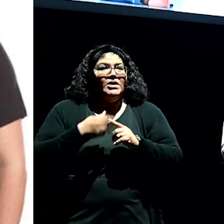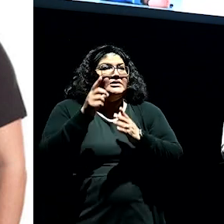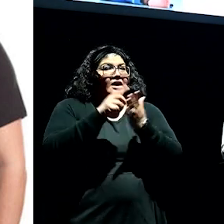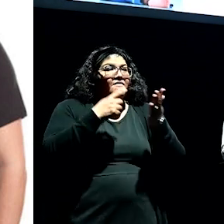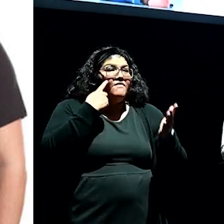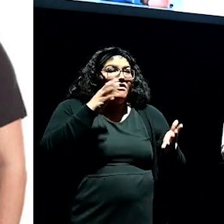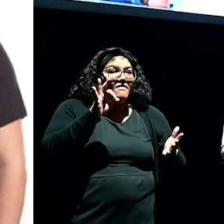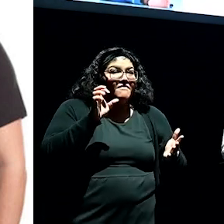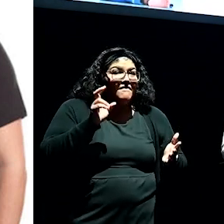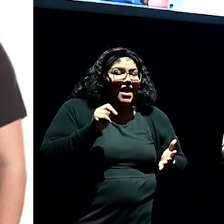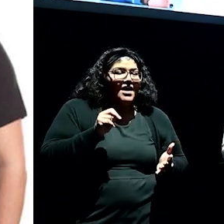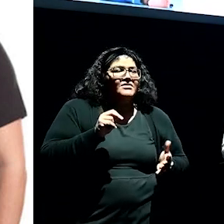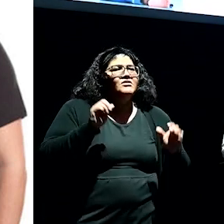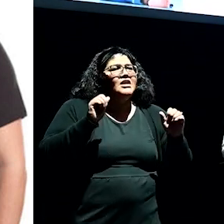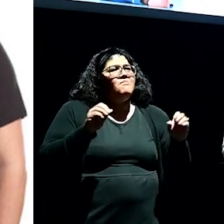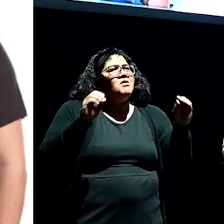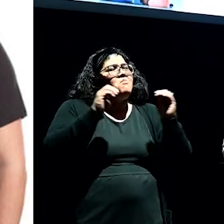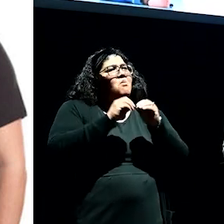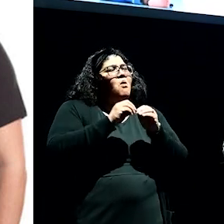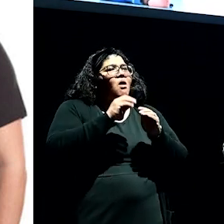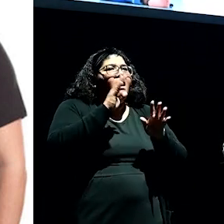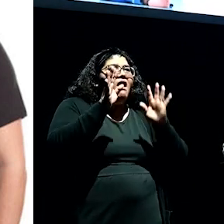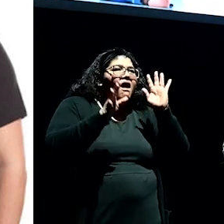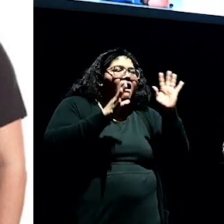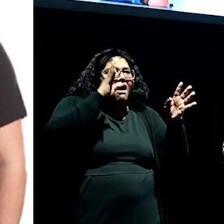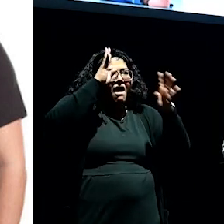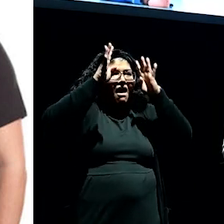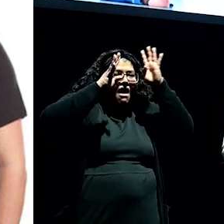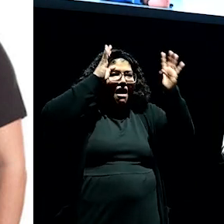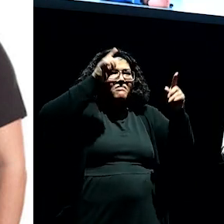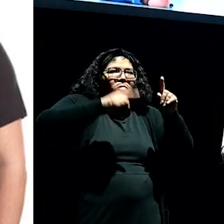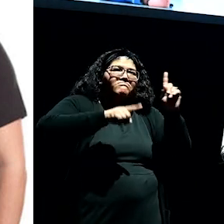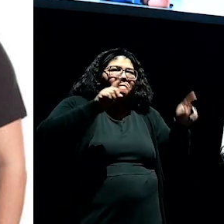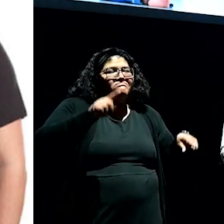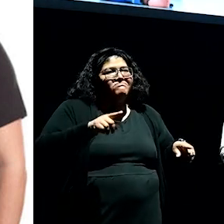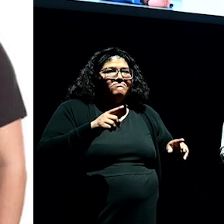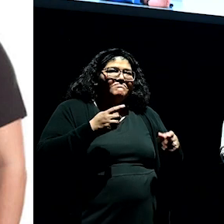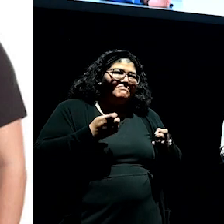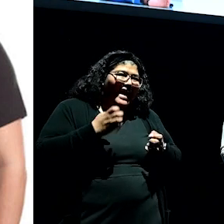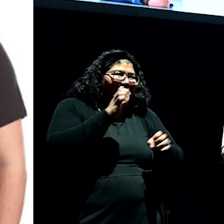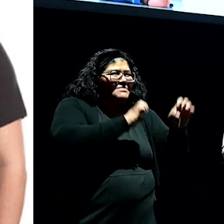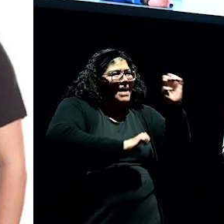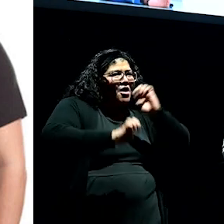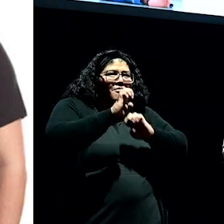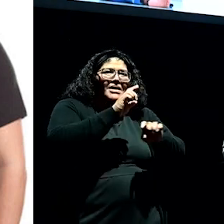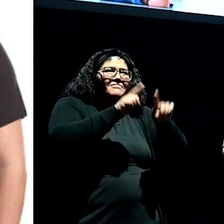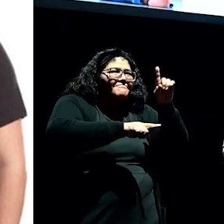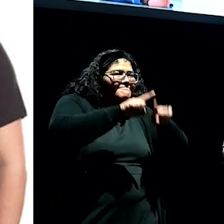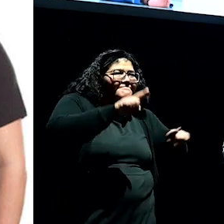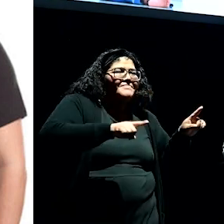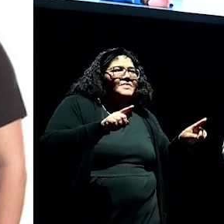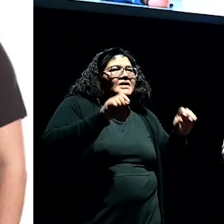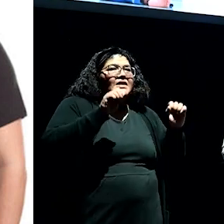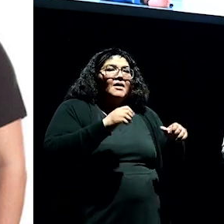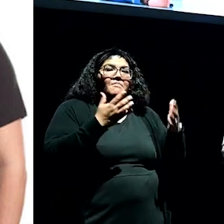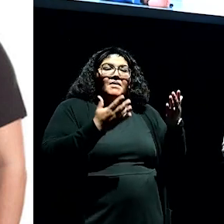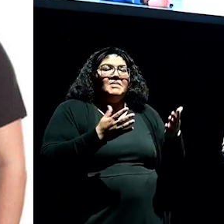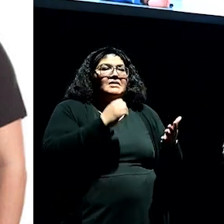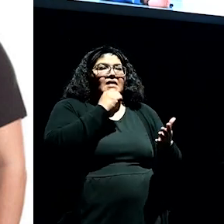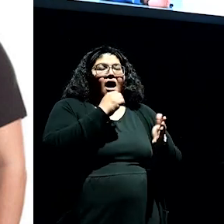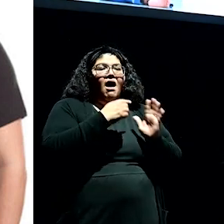more irreverent, have more fun with it, be more subtle and